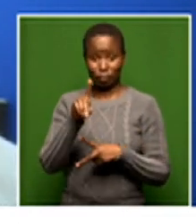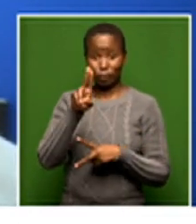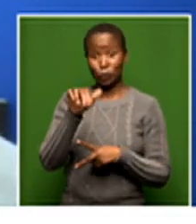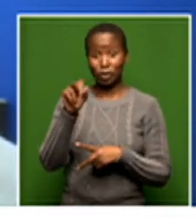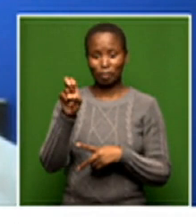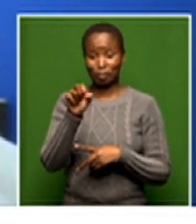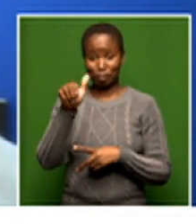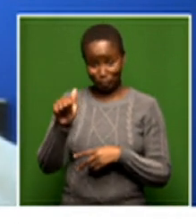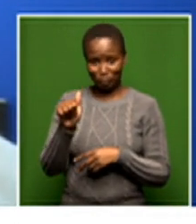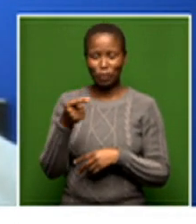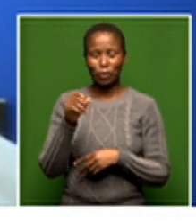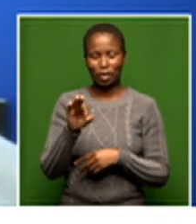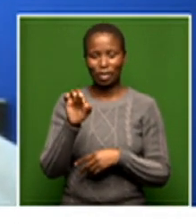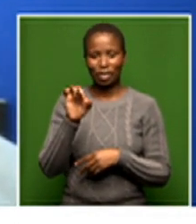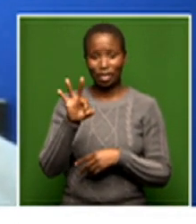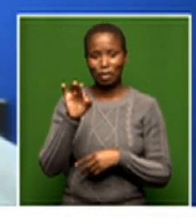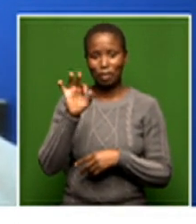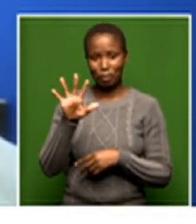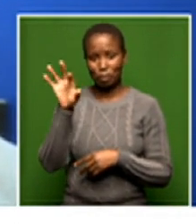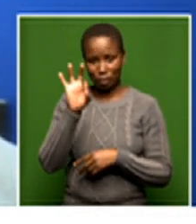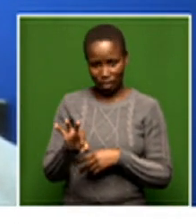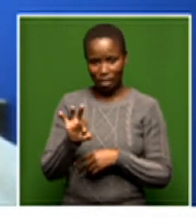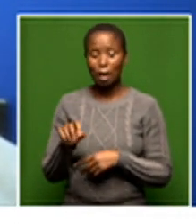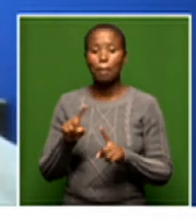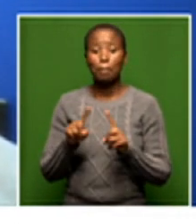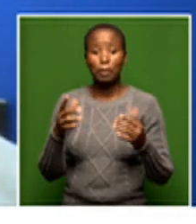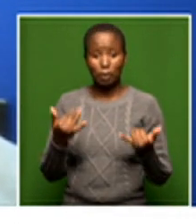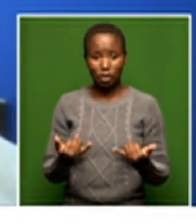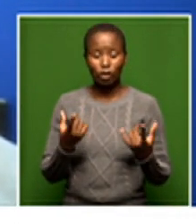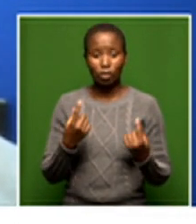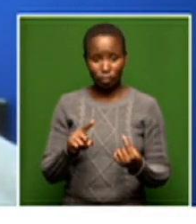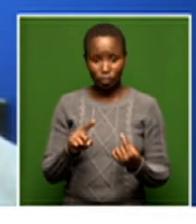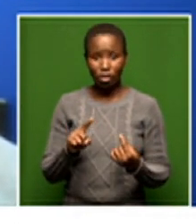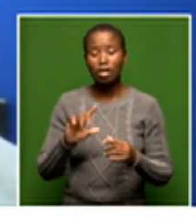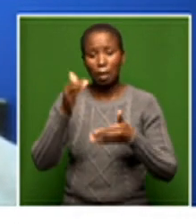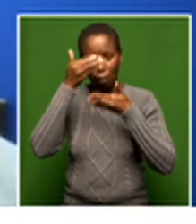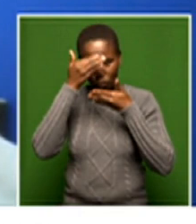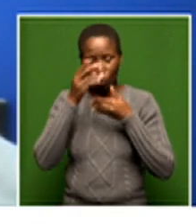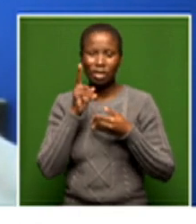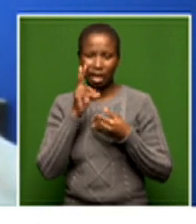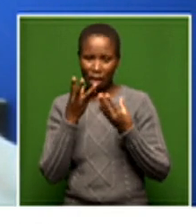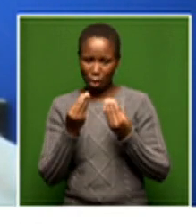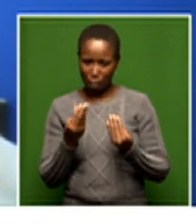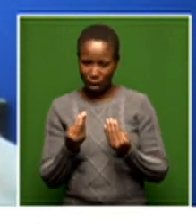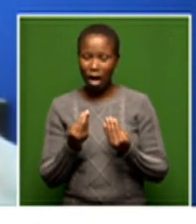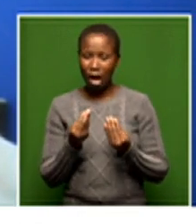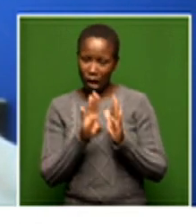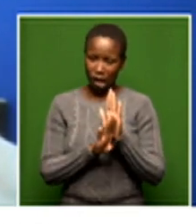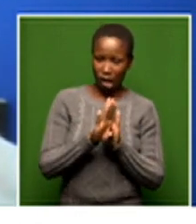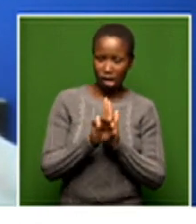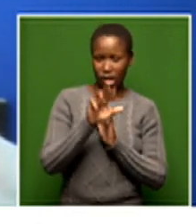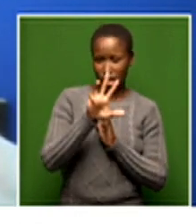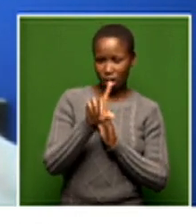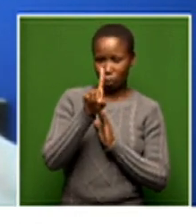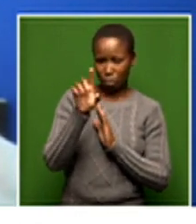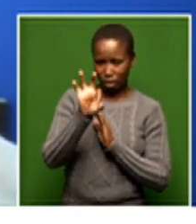and then you take a country like Morocco, where the reading was as high as 91%. So